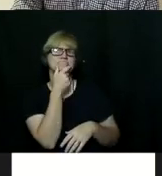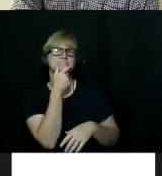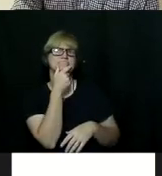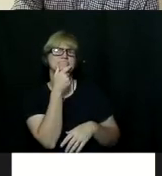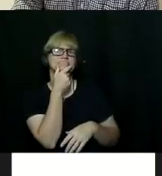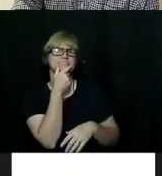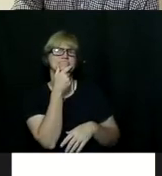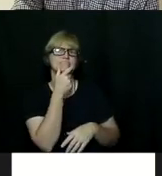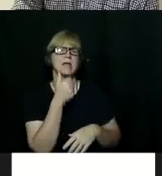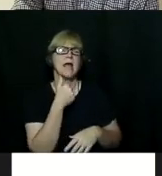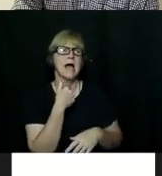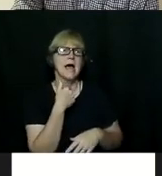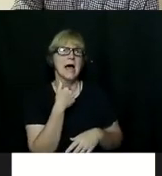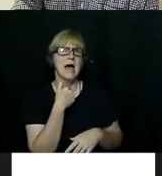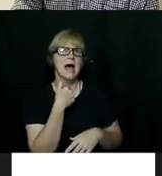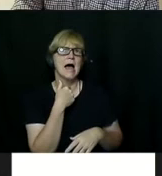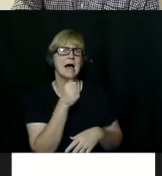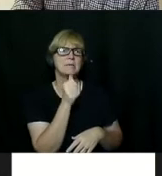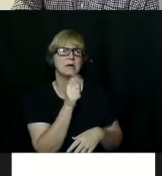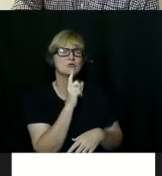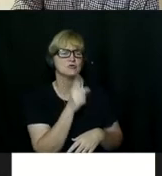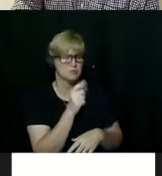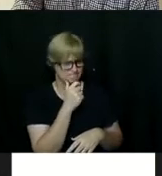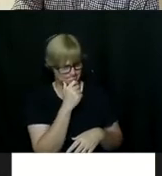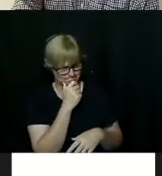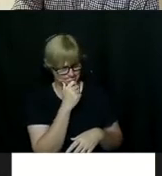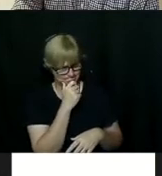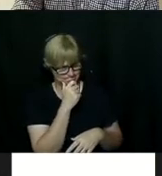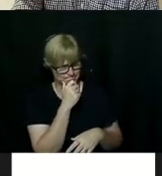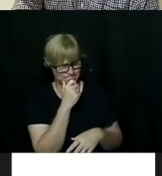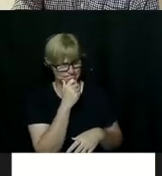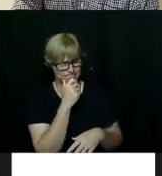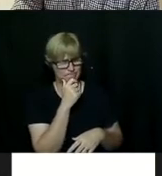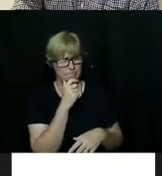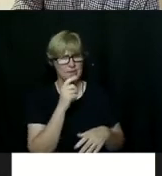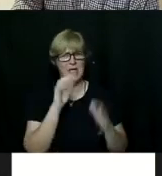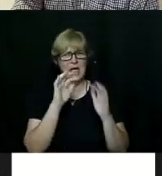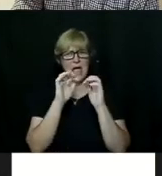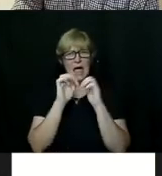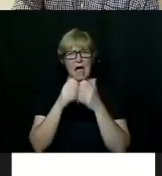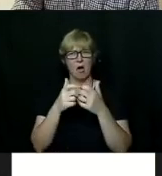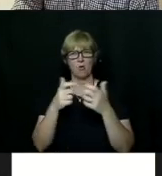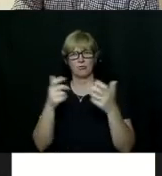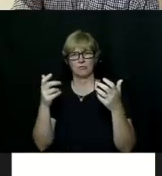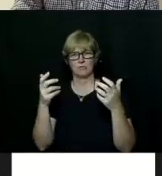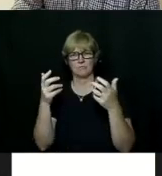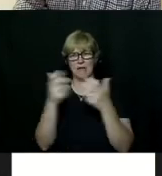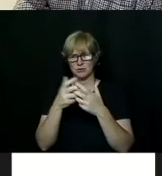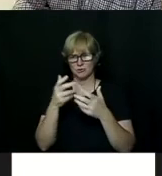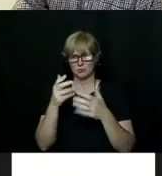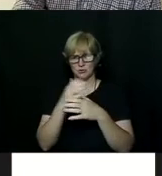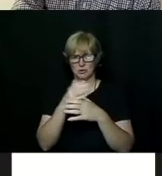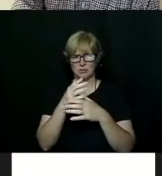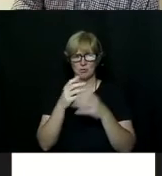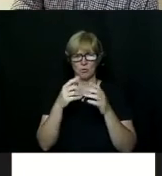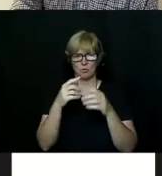I'm not sure how they how the match was between how they show when they showed